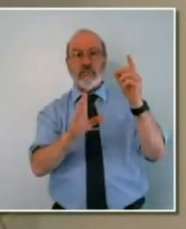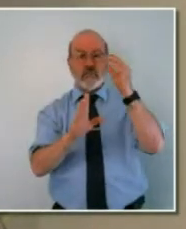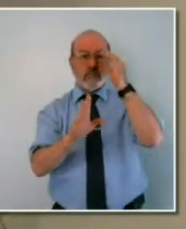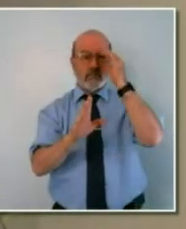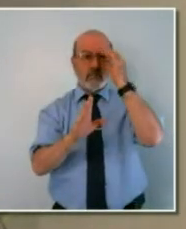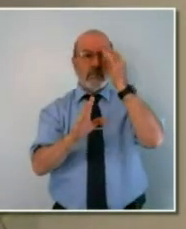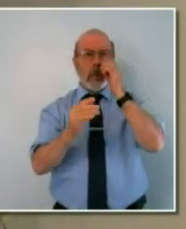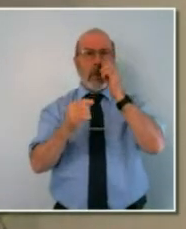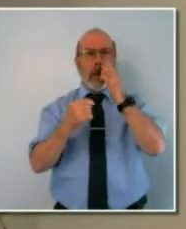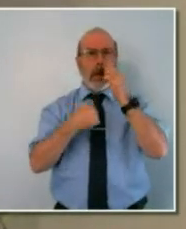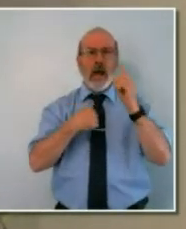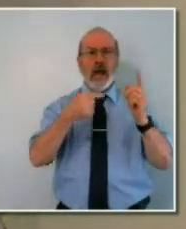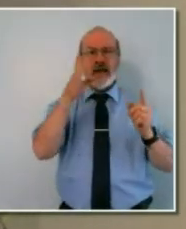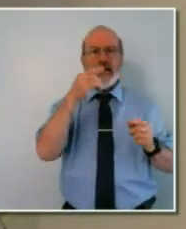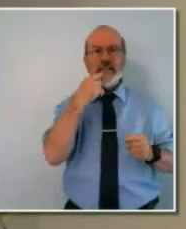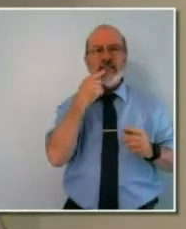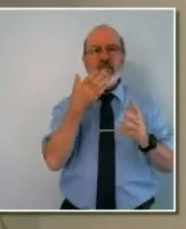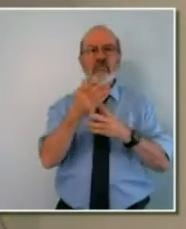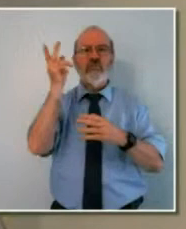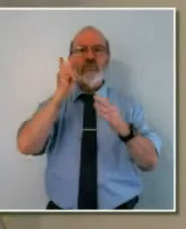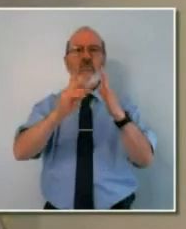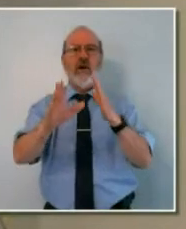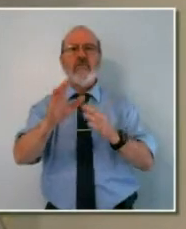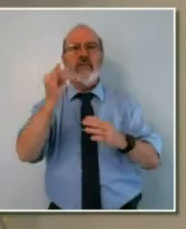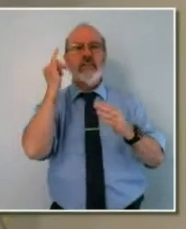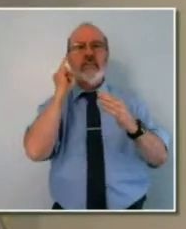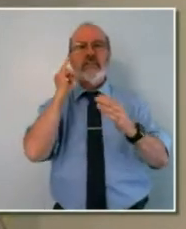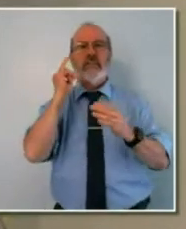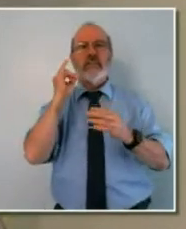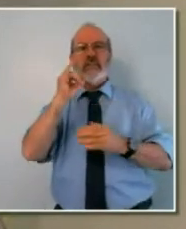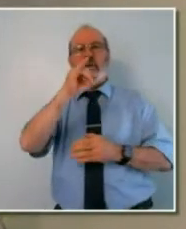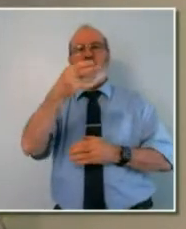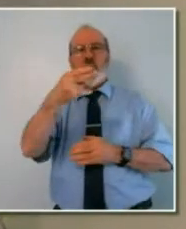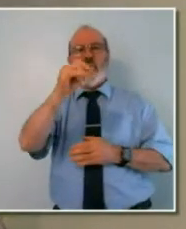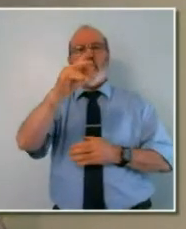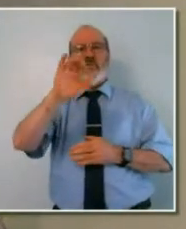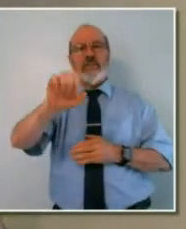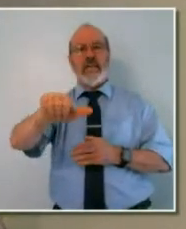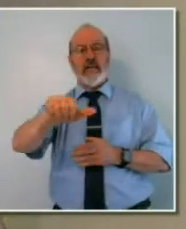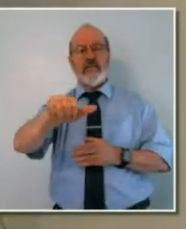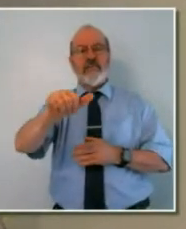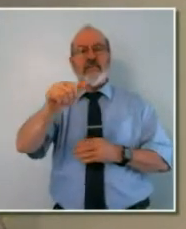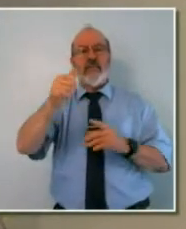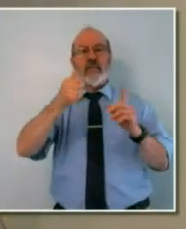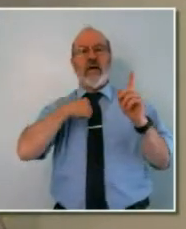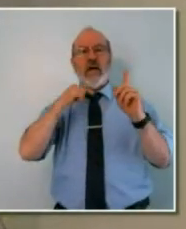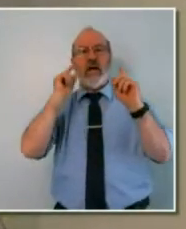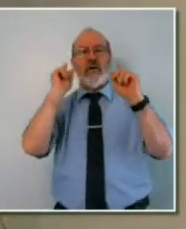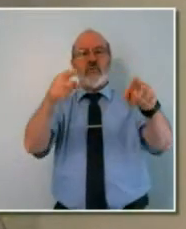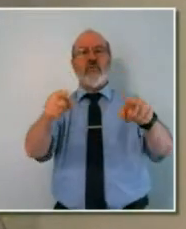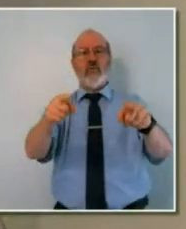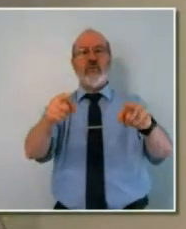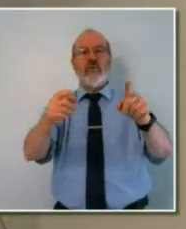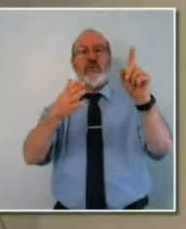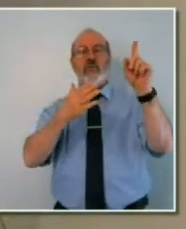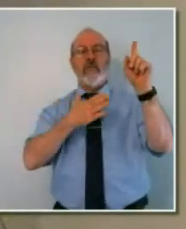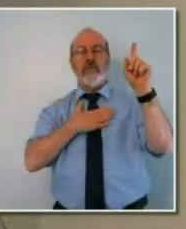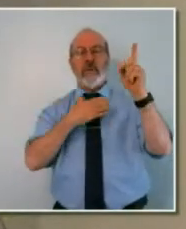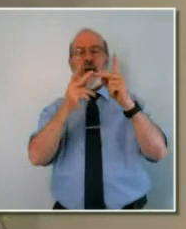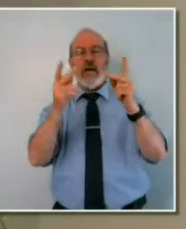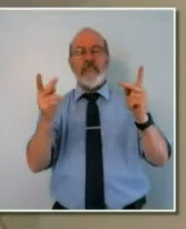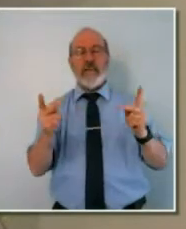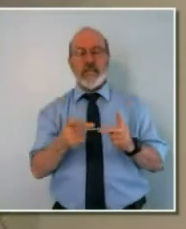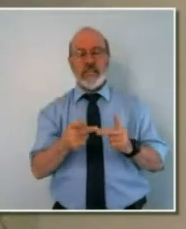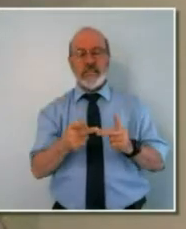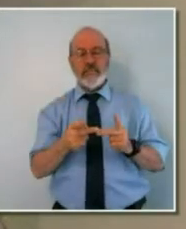God says, through his prophet Isaiah, I will go and return to my place.